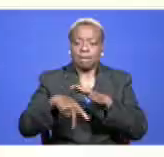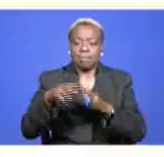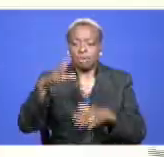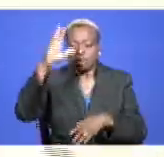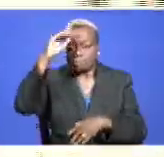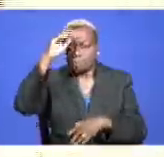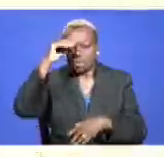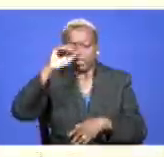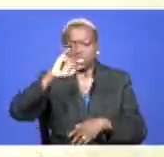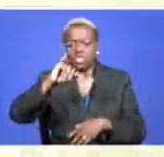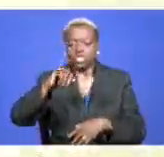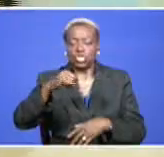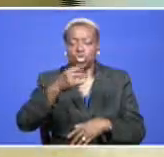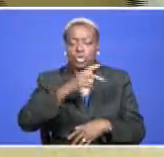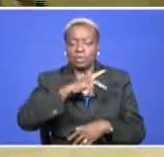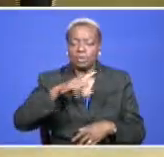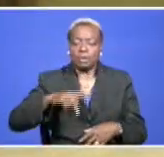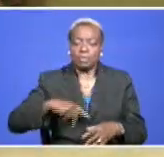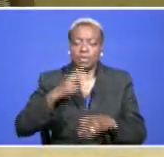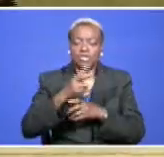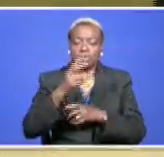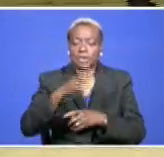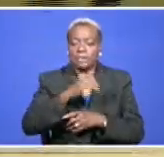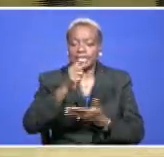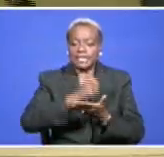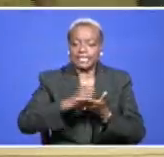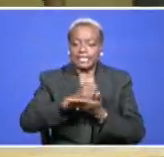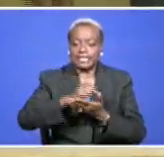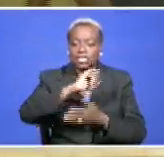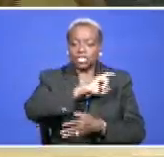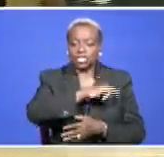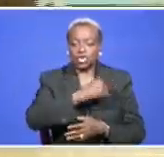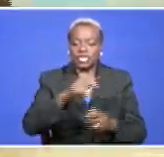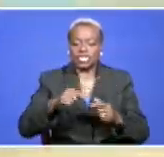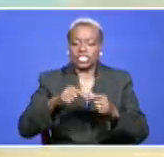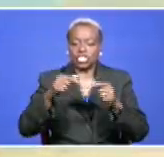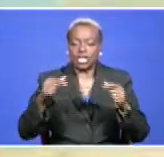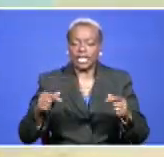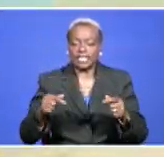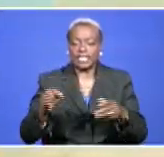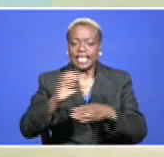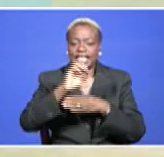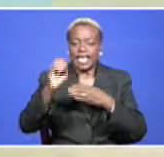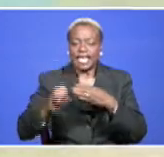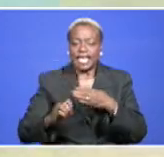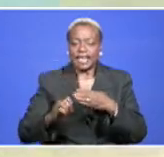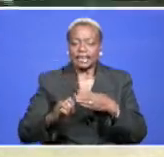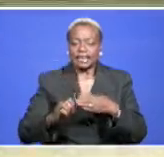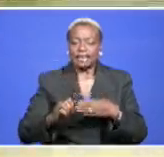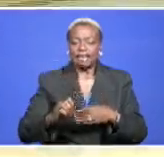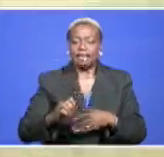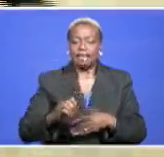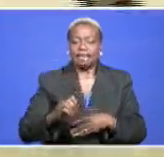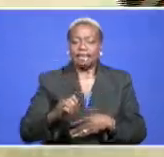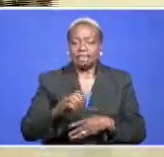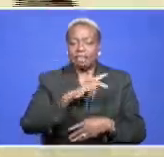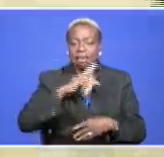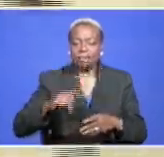between the Jordan Prince William Falcons and St. John's College Giants. In the end, it would be the Falcons flying high